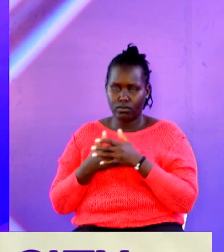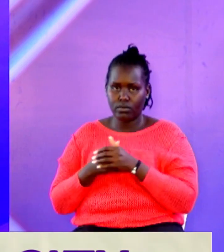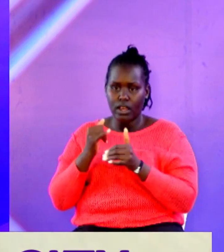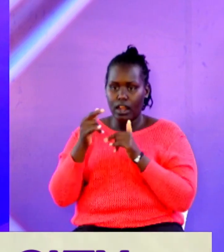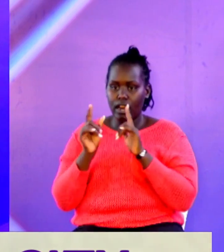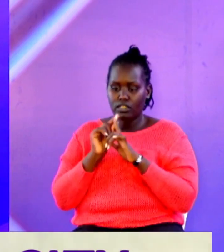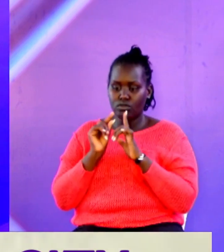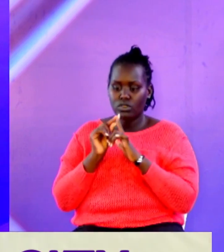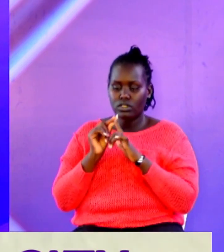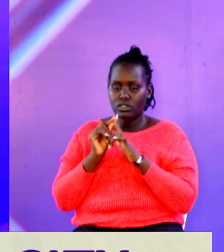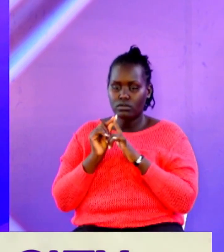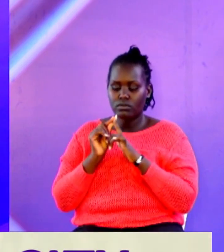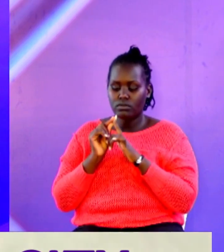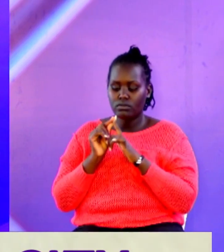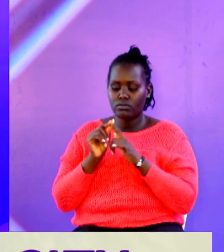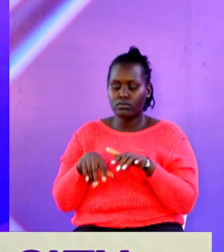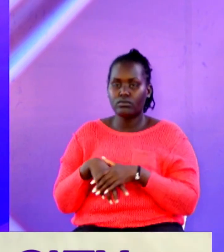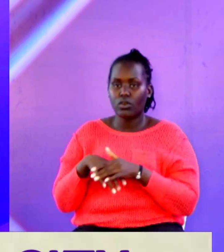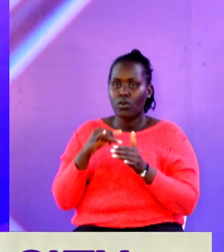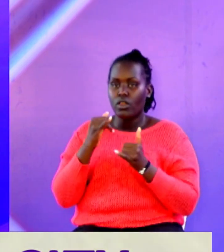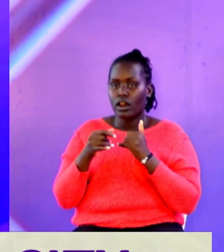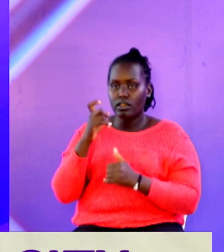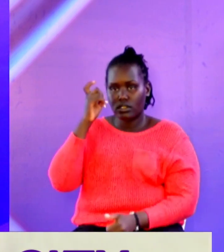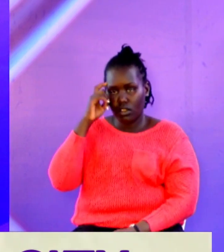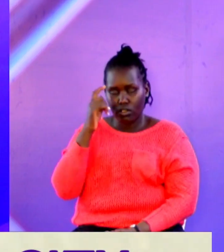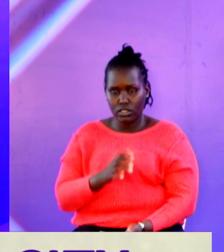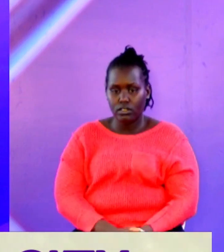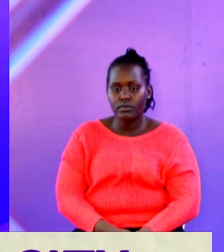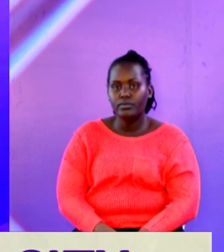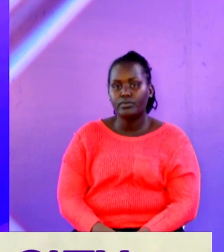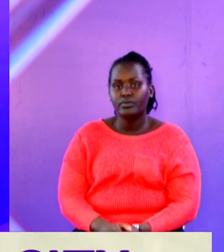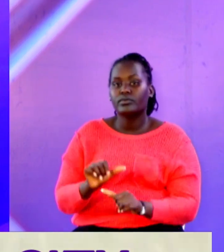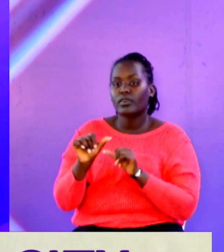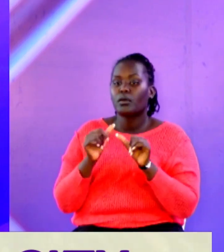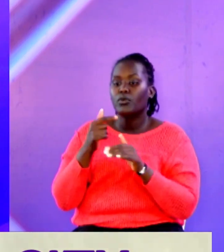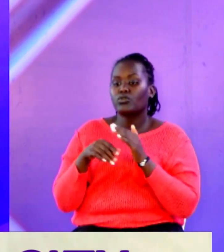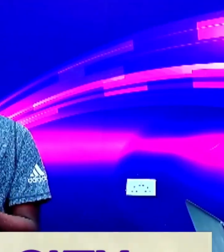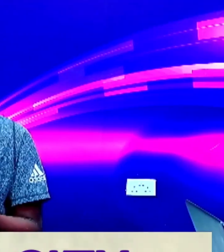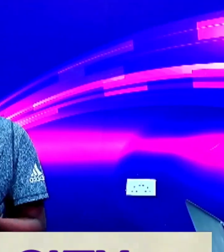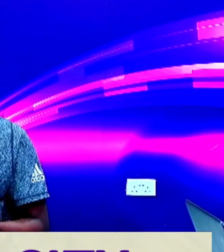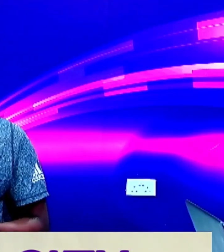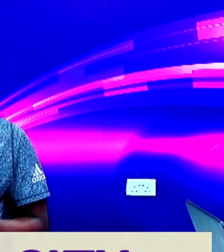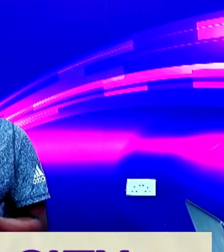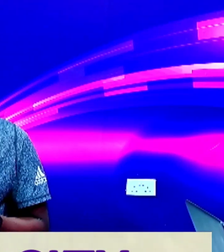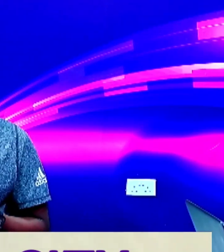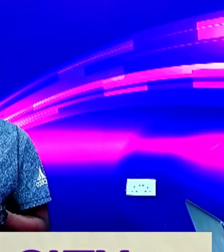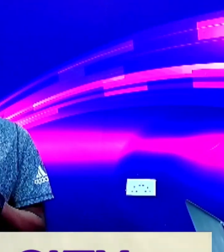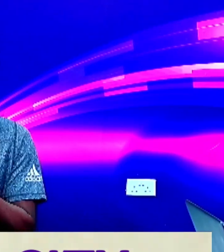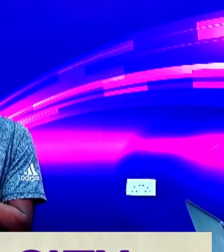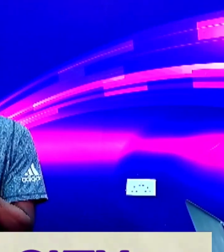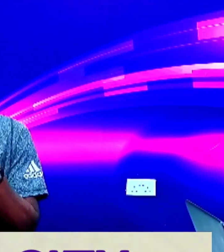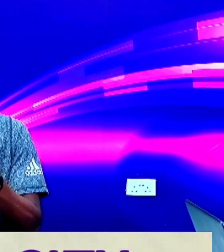you give us your last thought generally on the sports. Thank you very